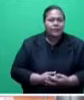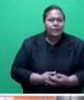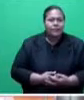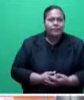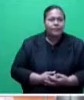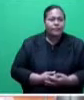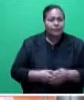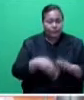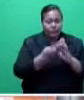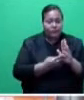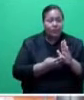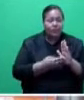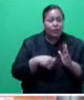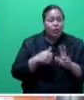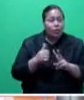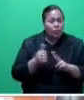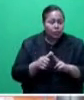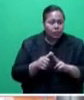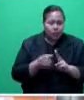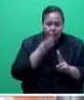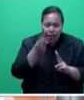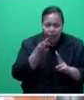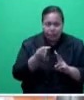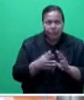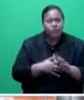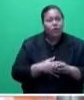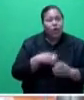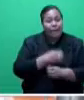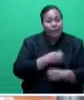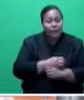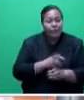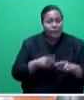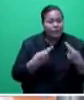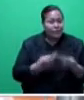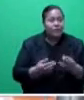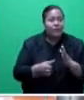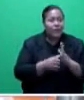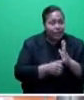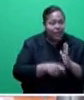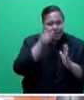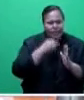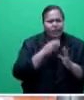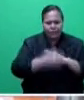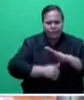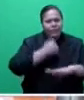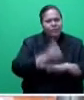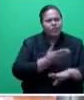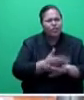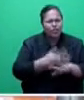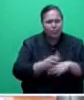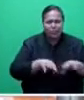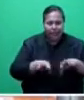also seeks to amend the Employment Relations Act to establish a new framework for COVID-19 response measures by providing